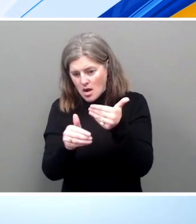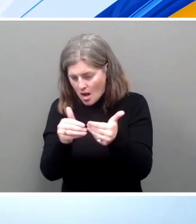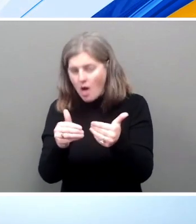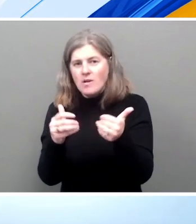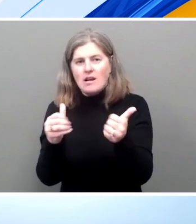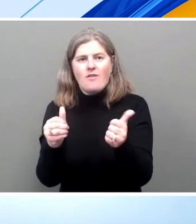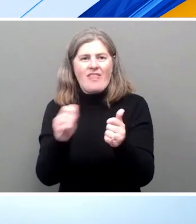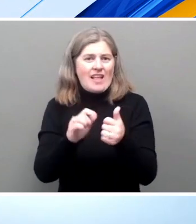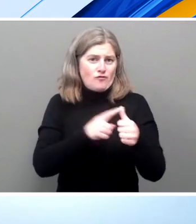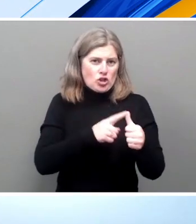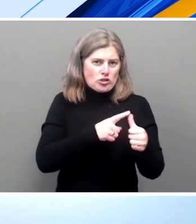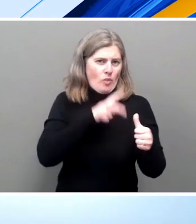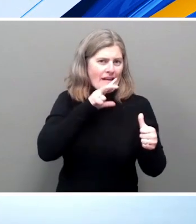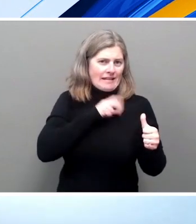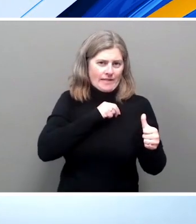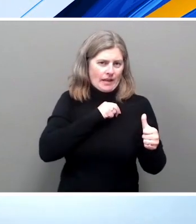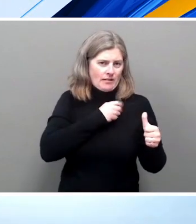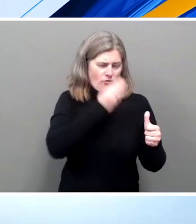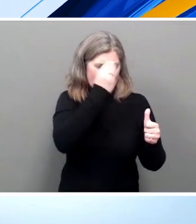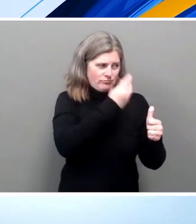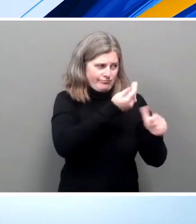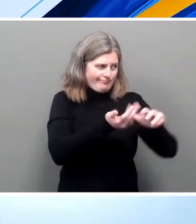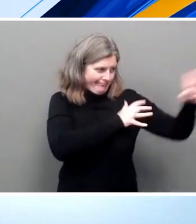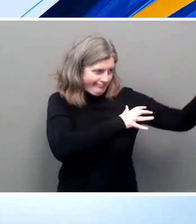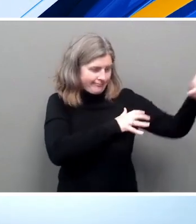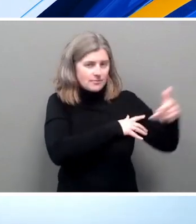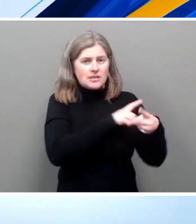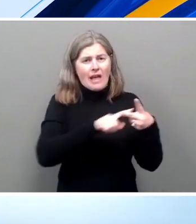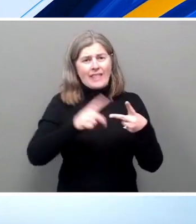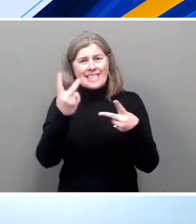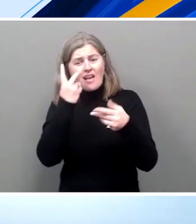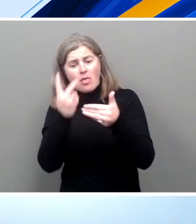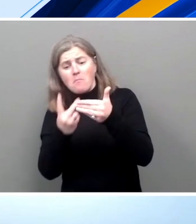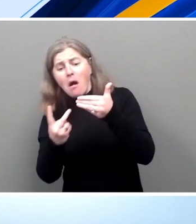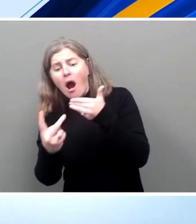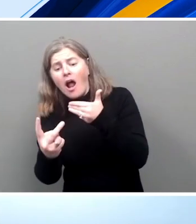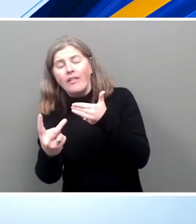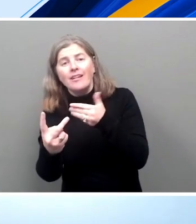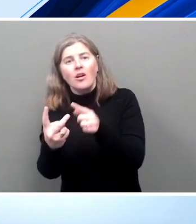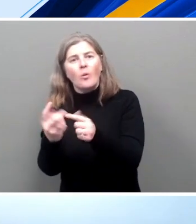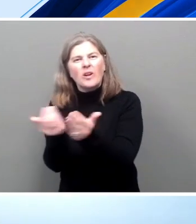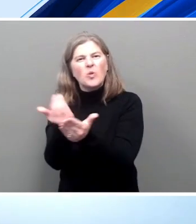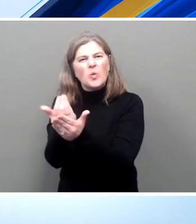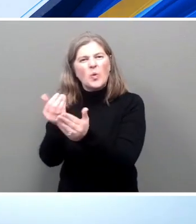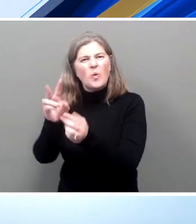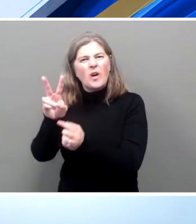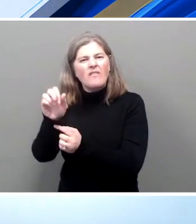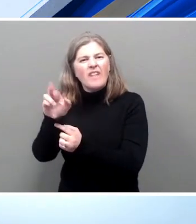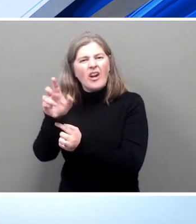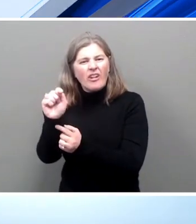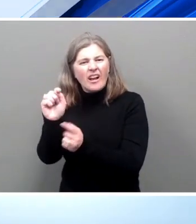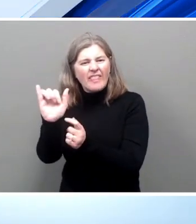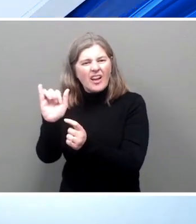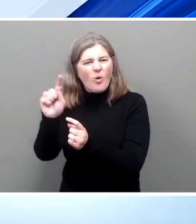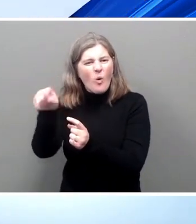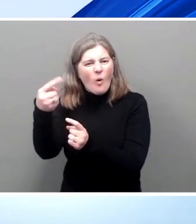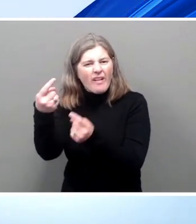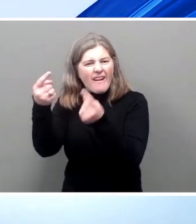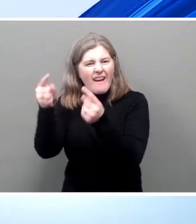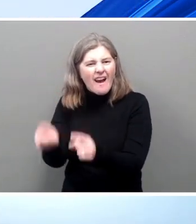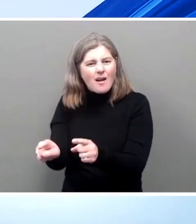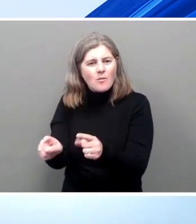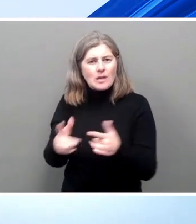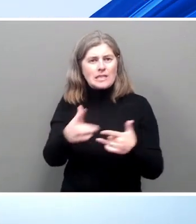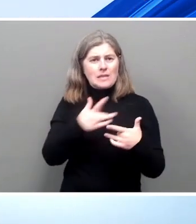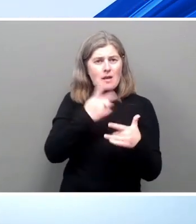that's number one. Number two, the modeling for new variants can only be done. We usually model the new